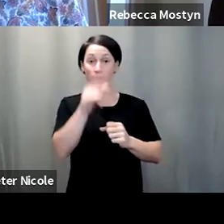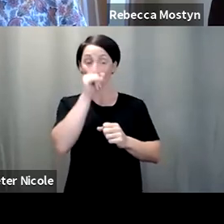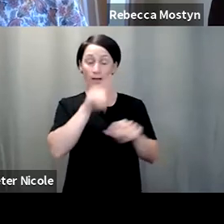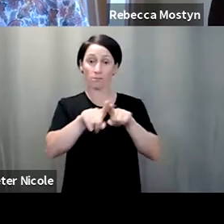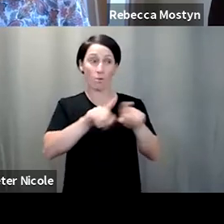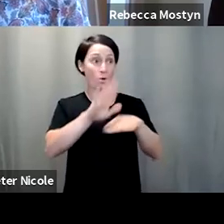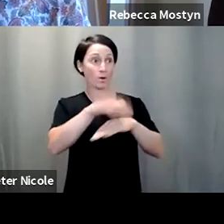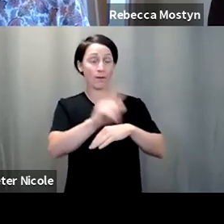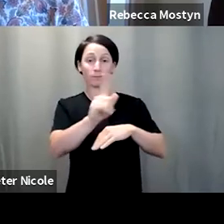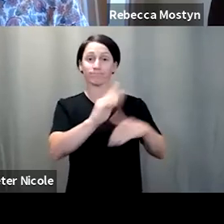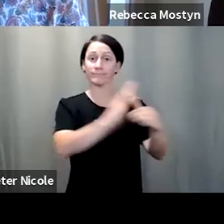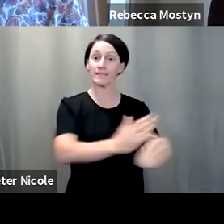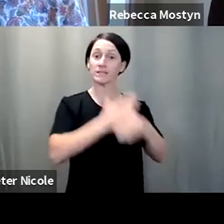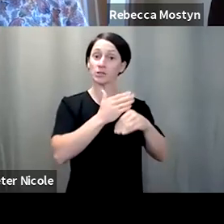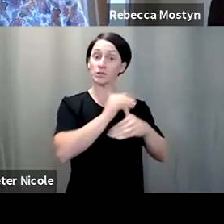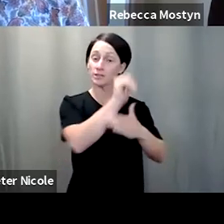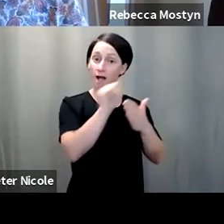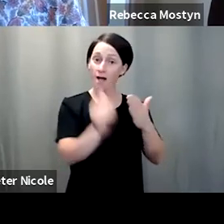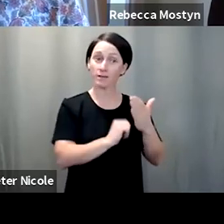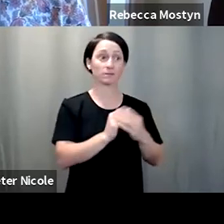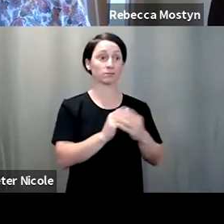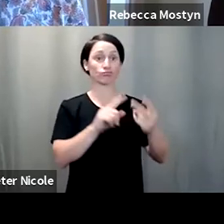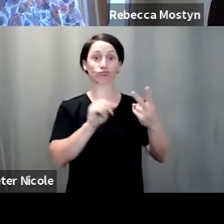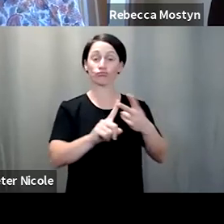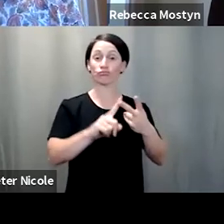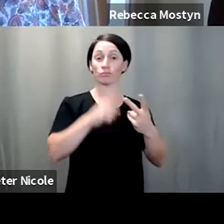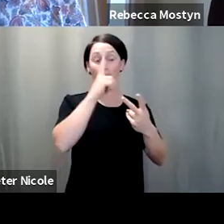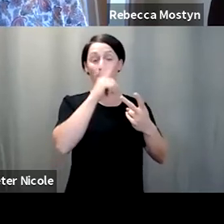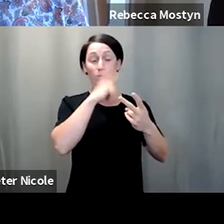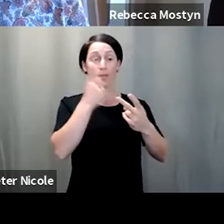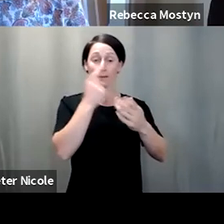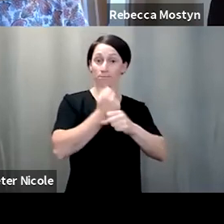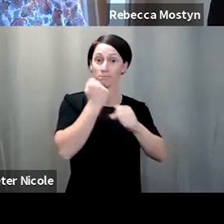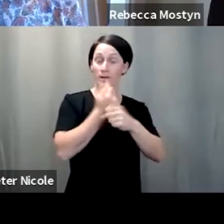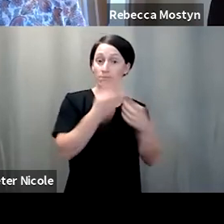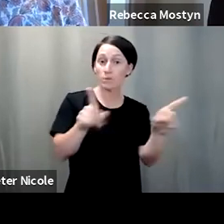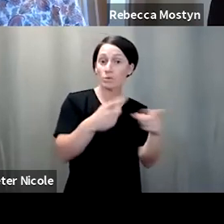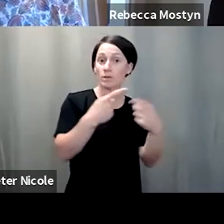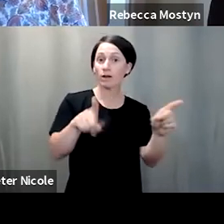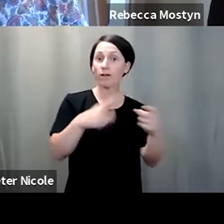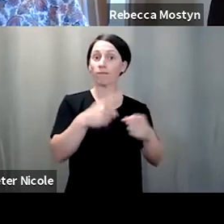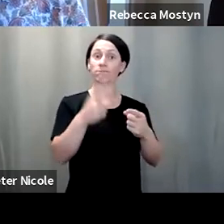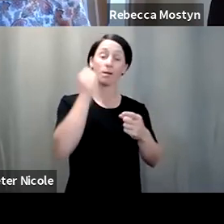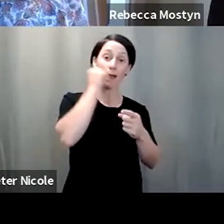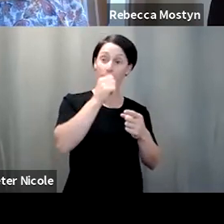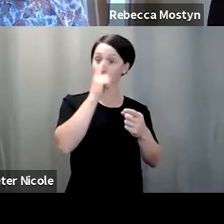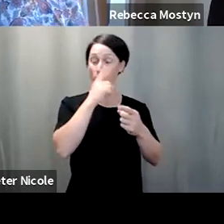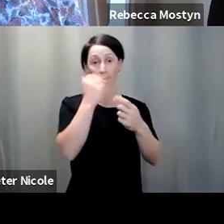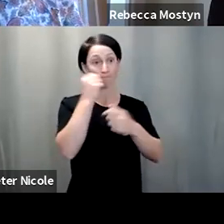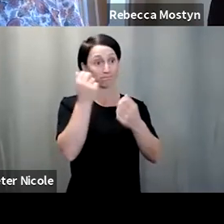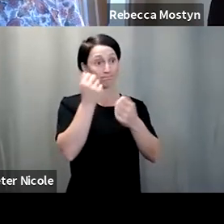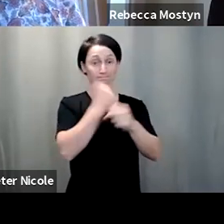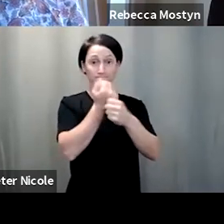artists, learning about composers of color, learning about the work of women playwrights. I mean, there's just so